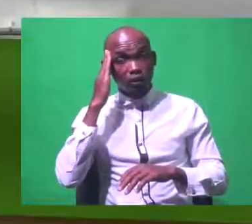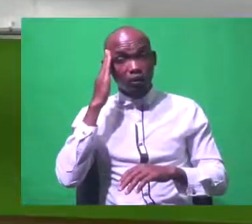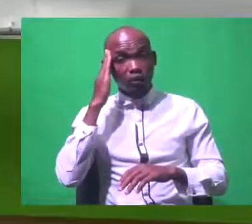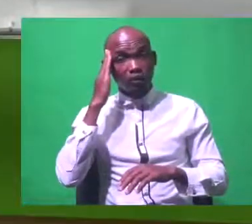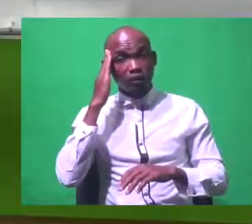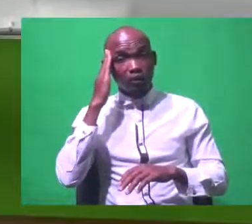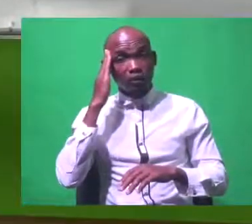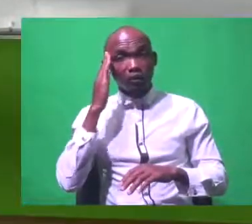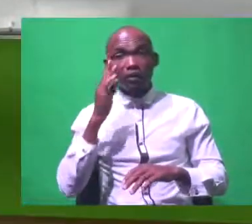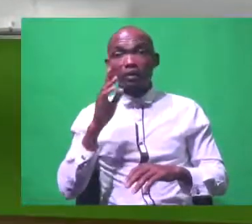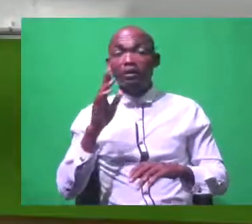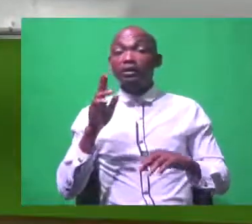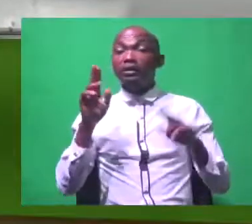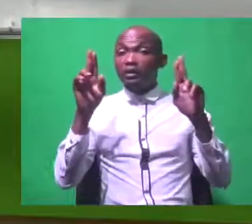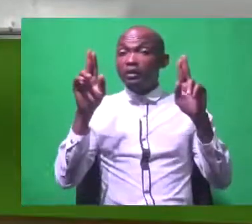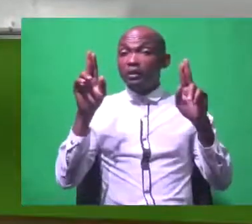subject